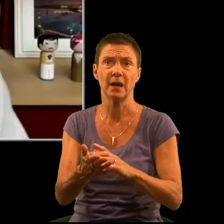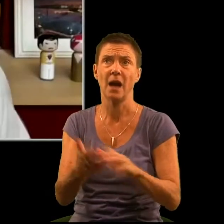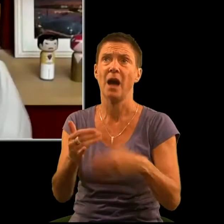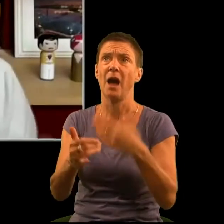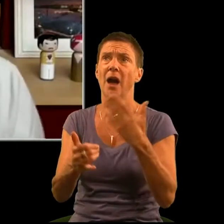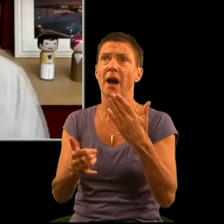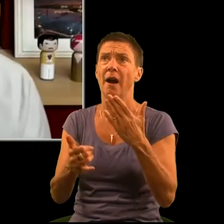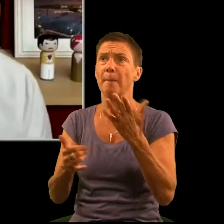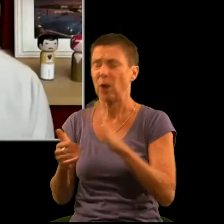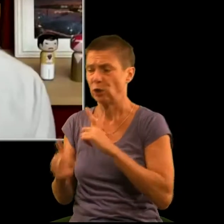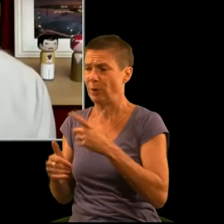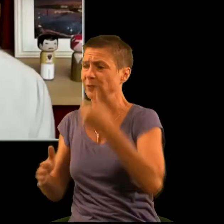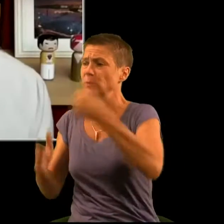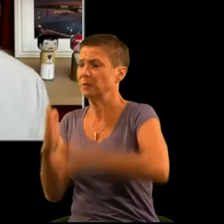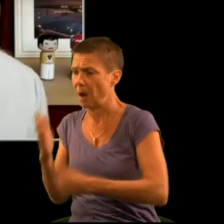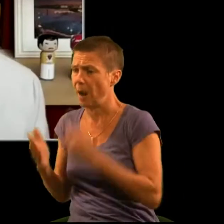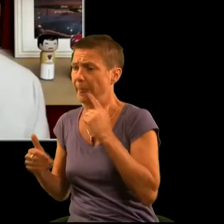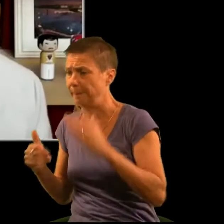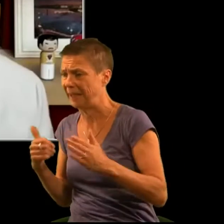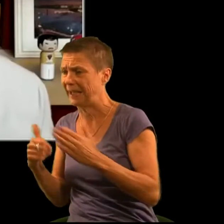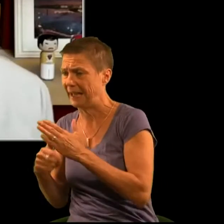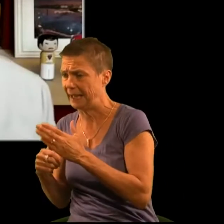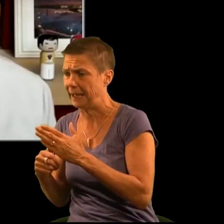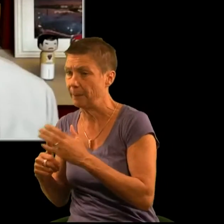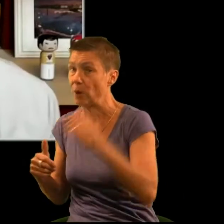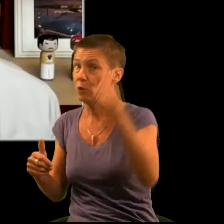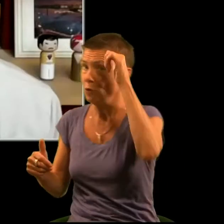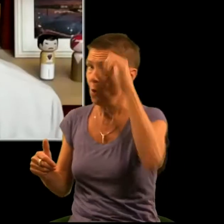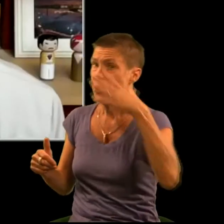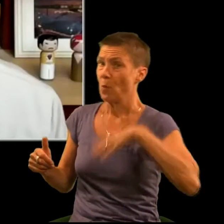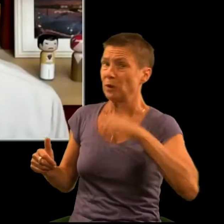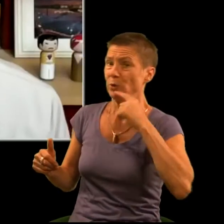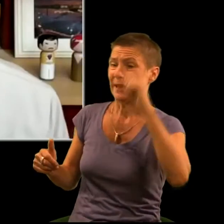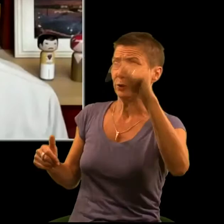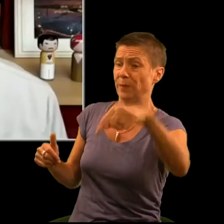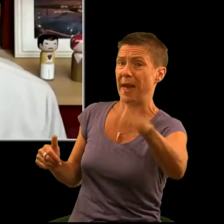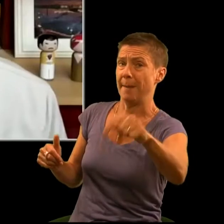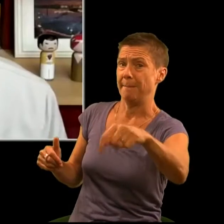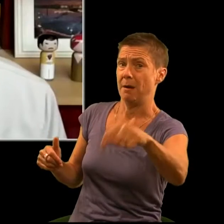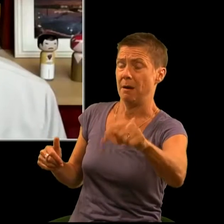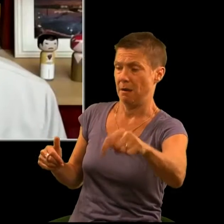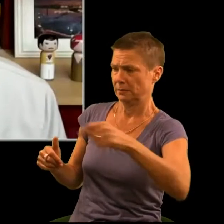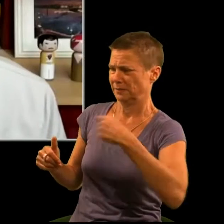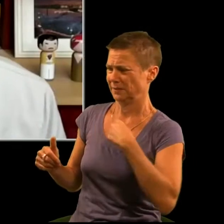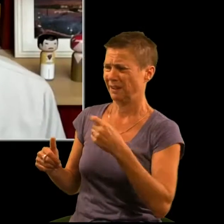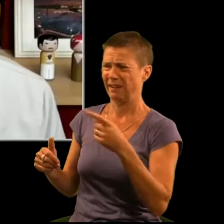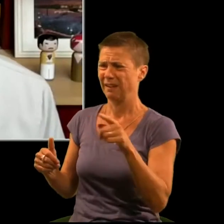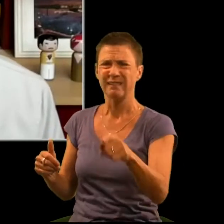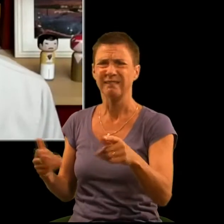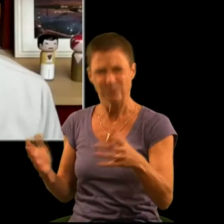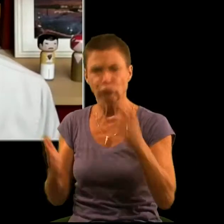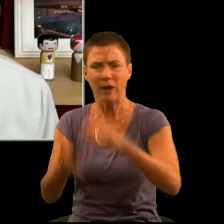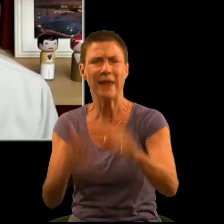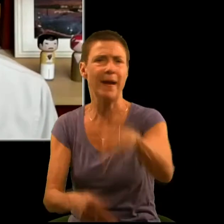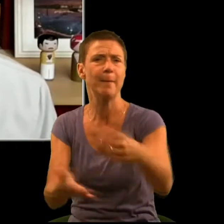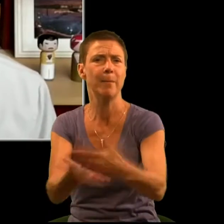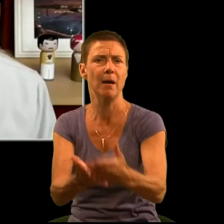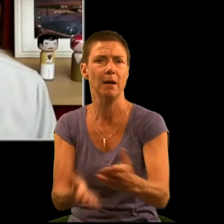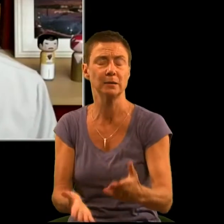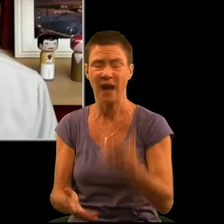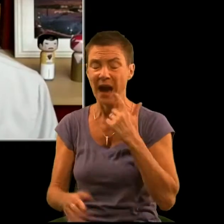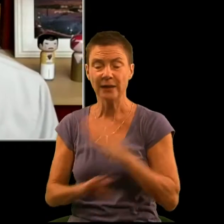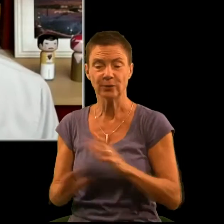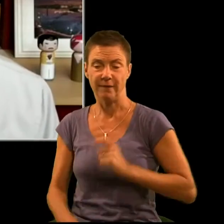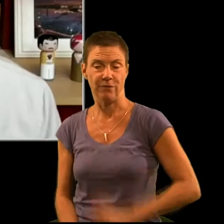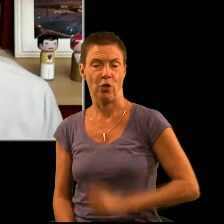story, you've thought about it 100 times, and then maybe it's not quite as sparky as it might have been. And I don't have the confidence in my